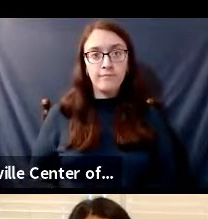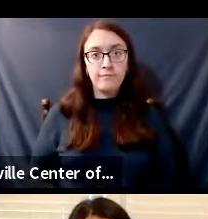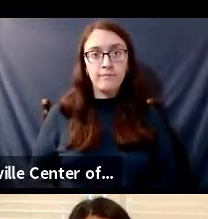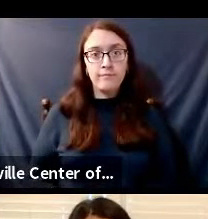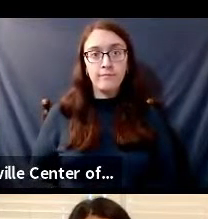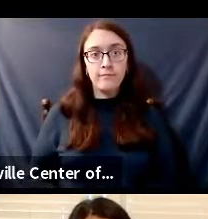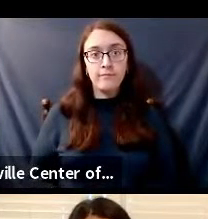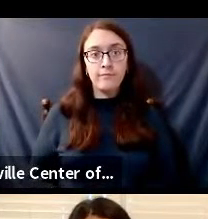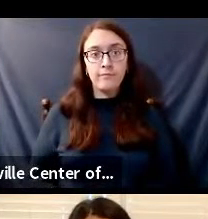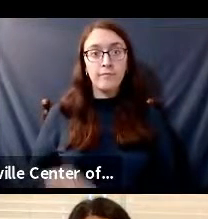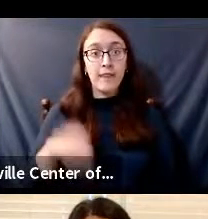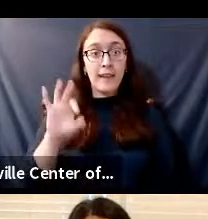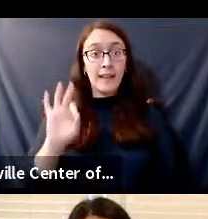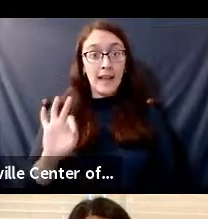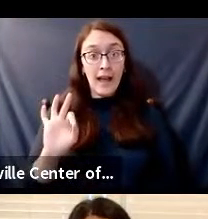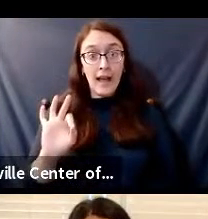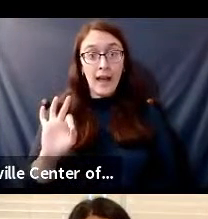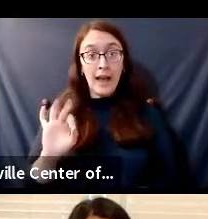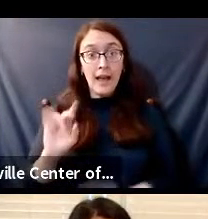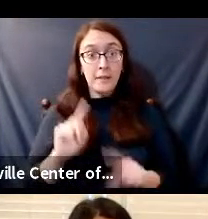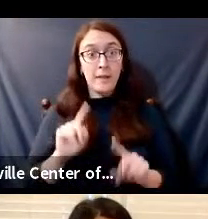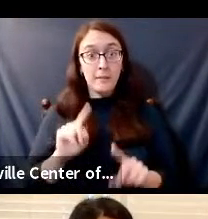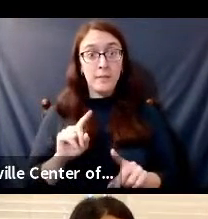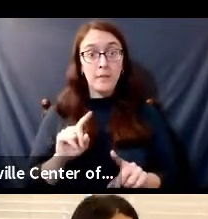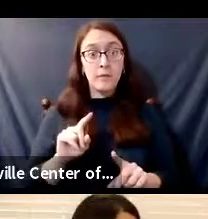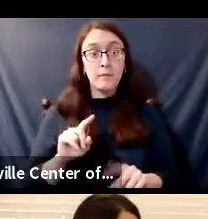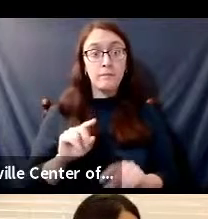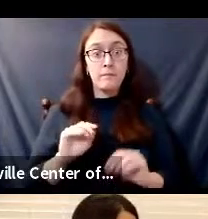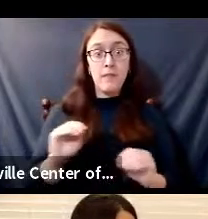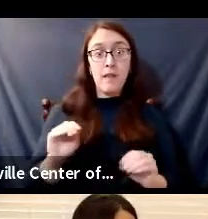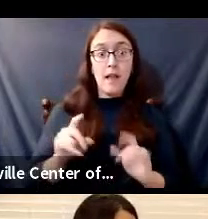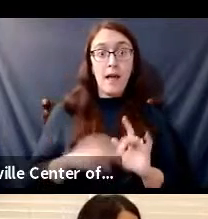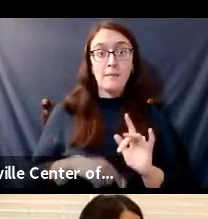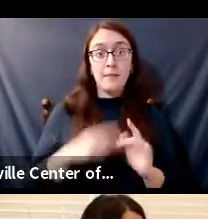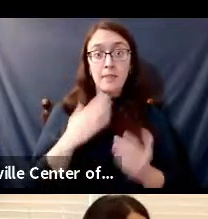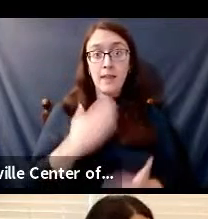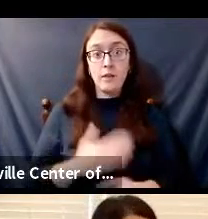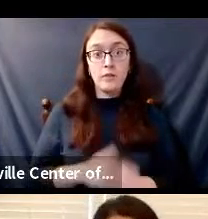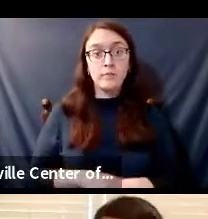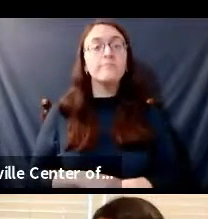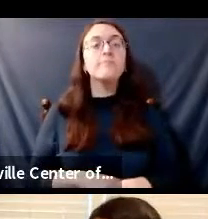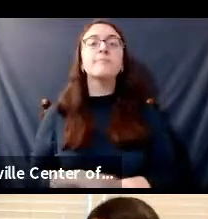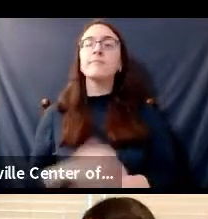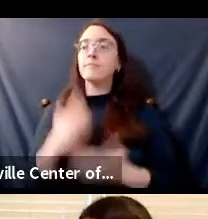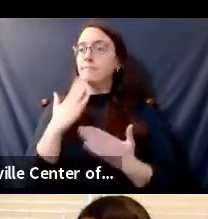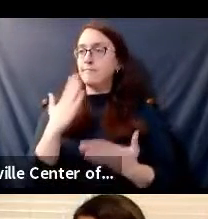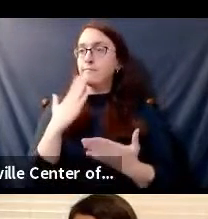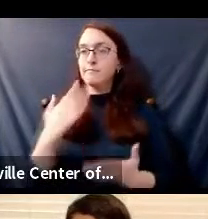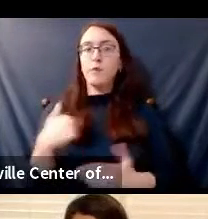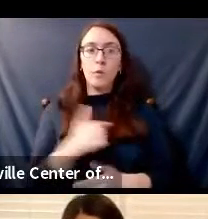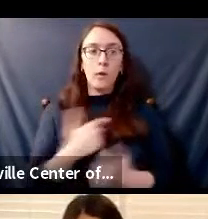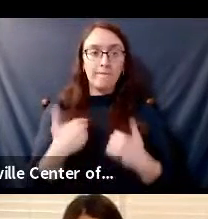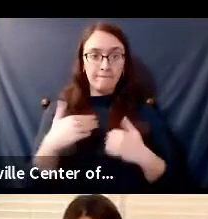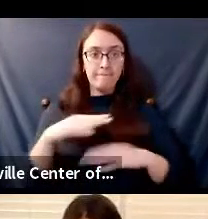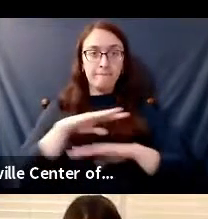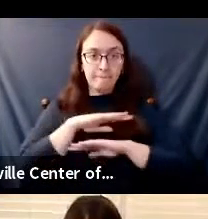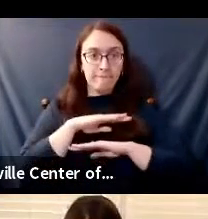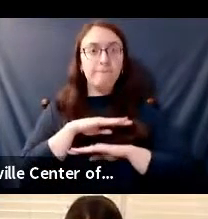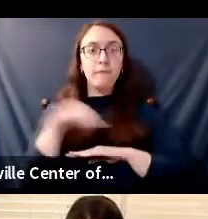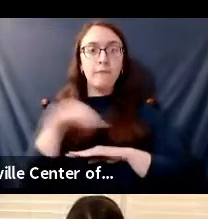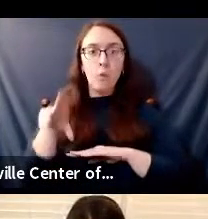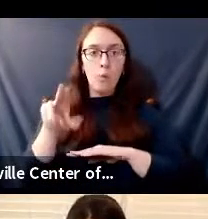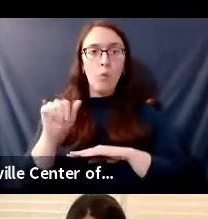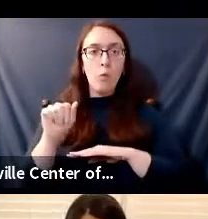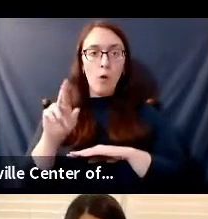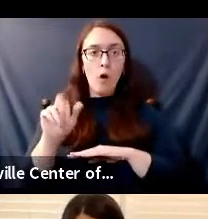9 attending and 1 absent. Thank you. Thanks, Narda. We've established a quorum, and so now we just need